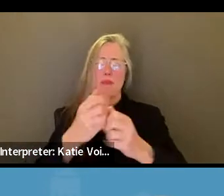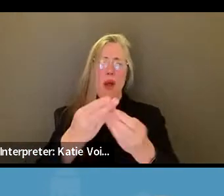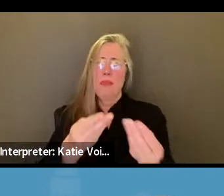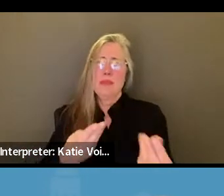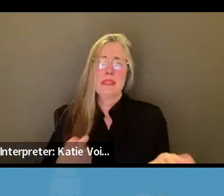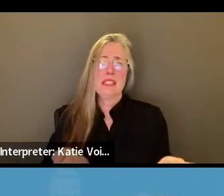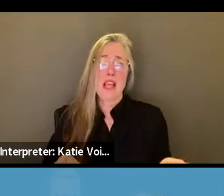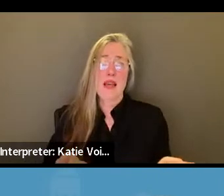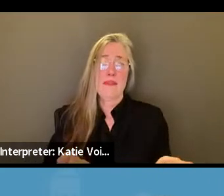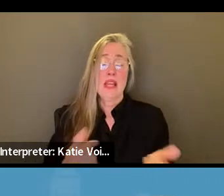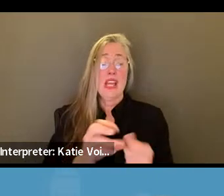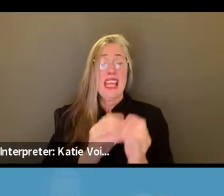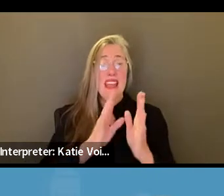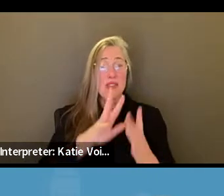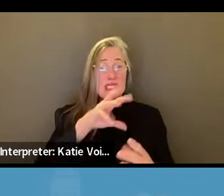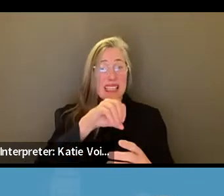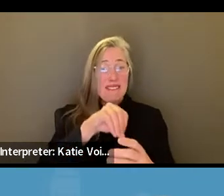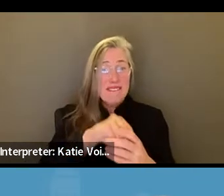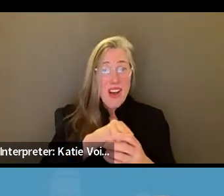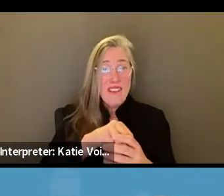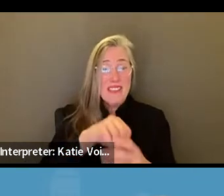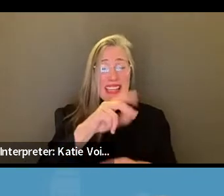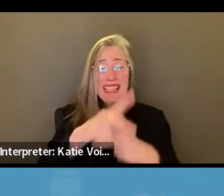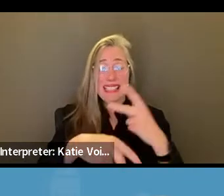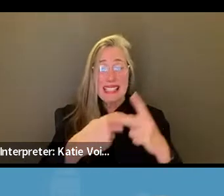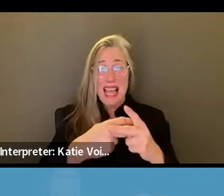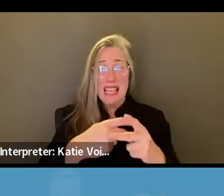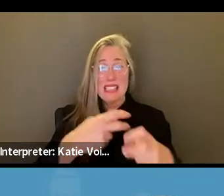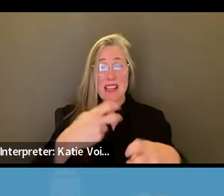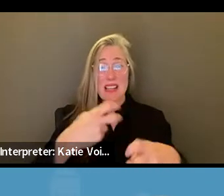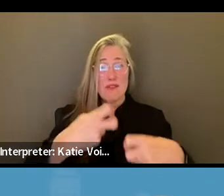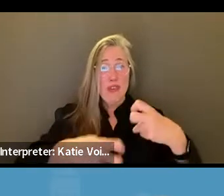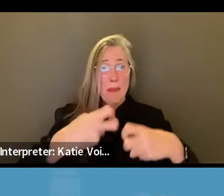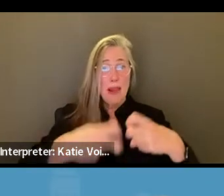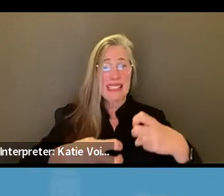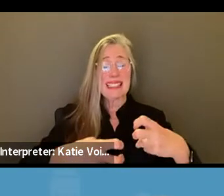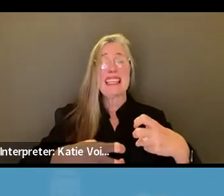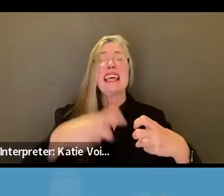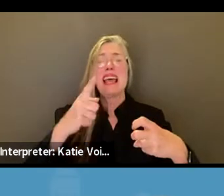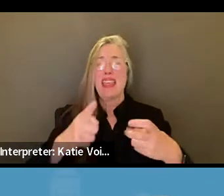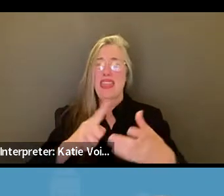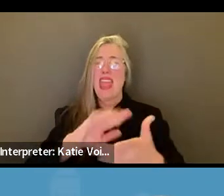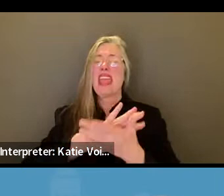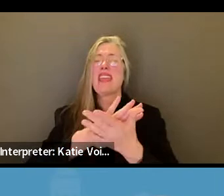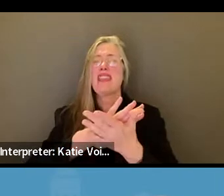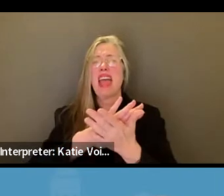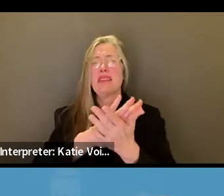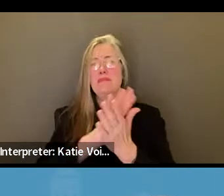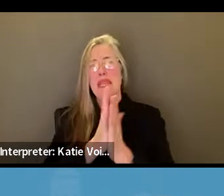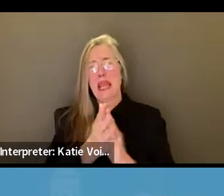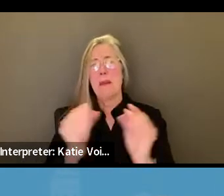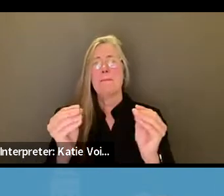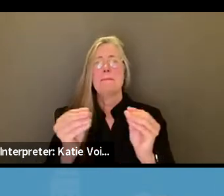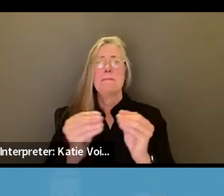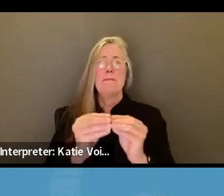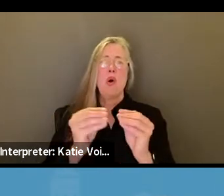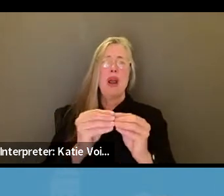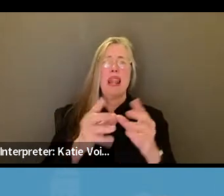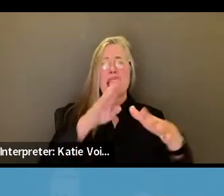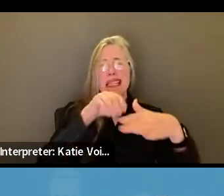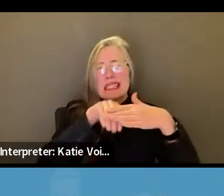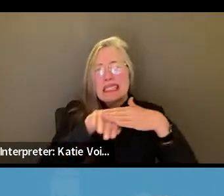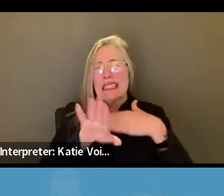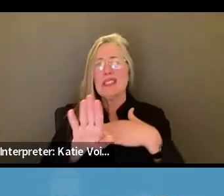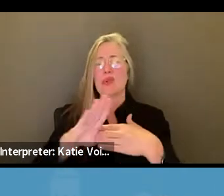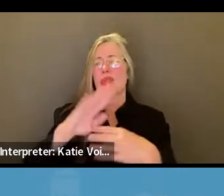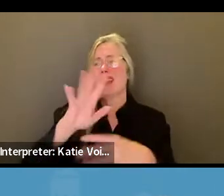that I just listed, it eventually contributes to them entering the traditional criminal justice system. And this is exactly how the school